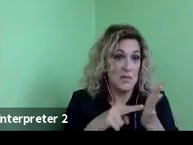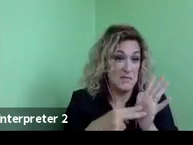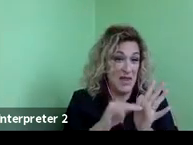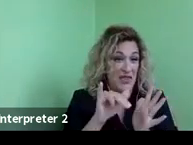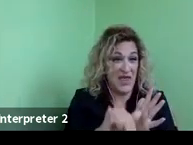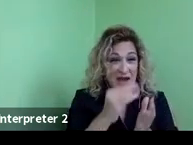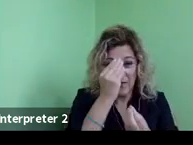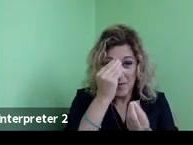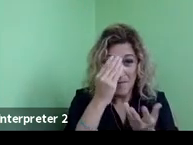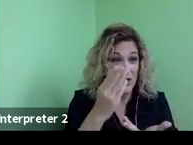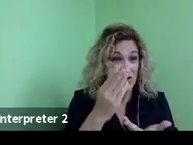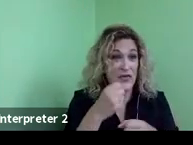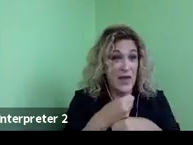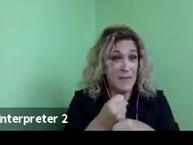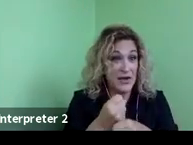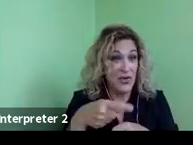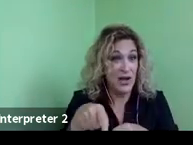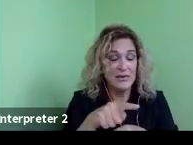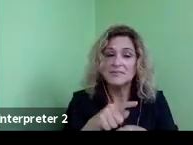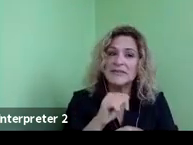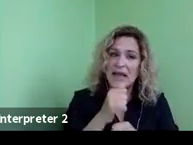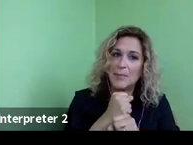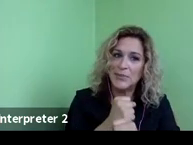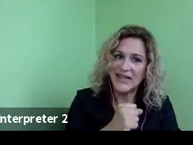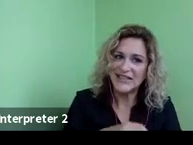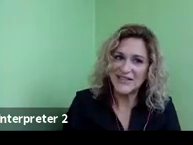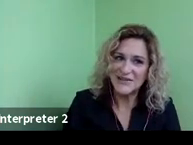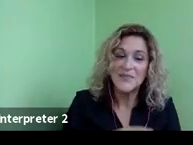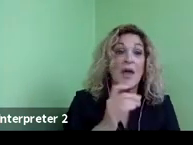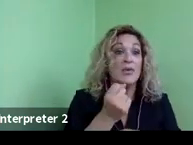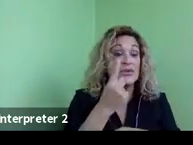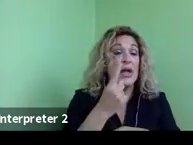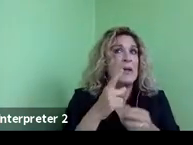not protected. However, that doesn't mean that if